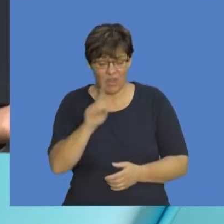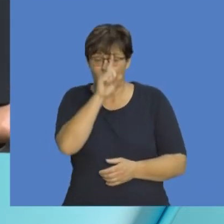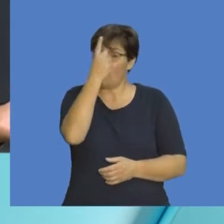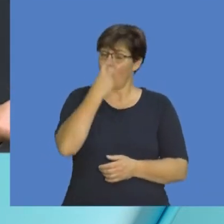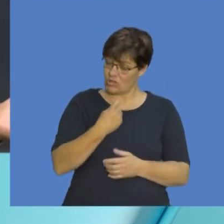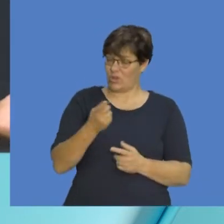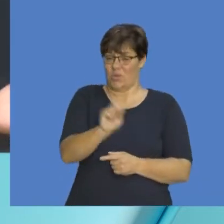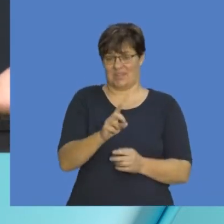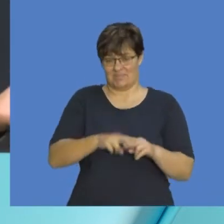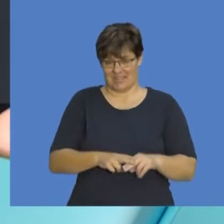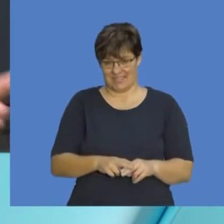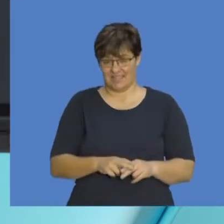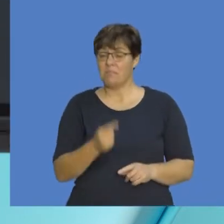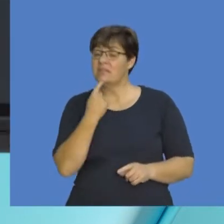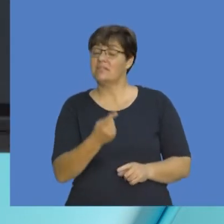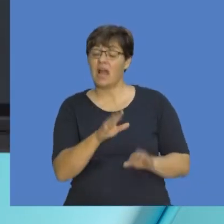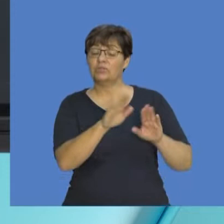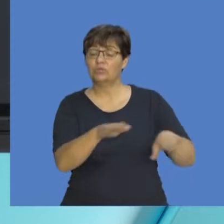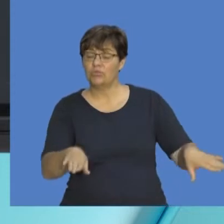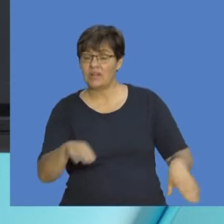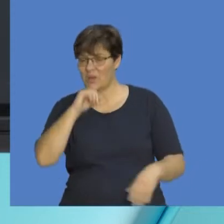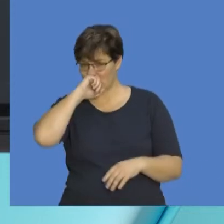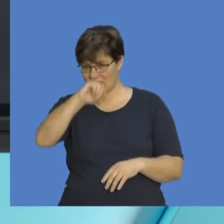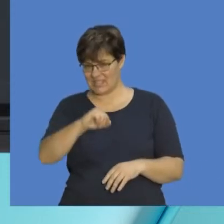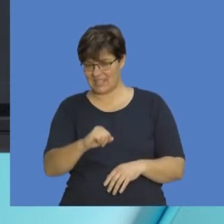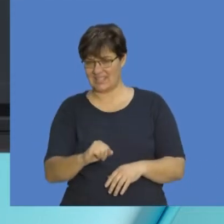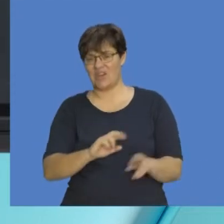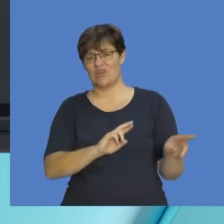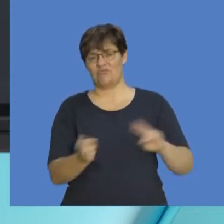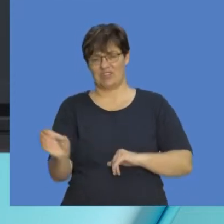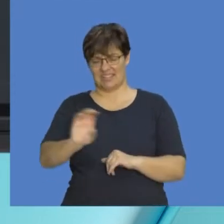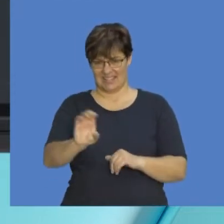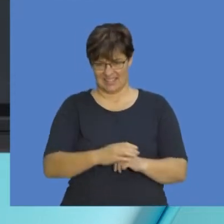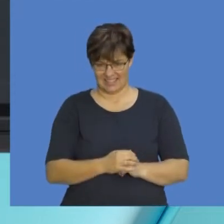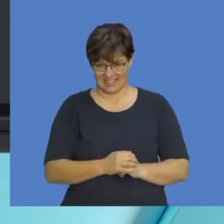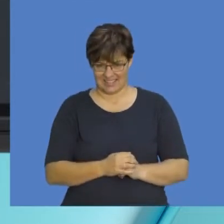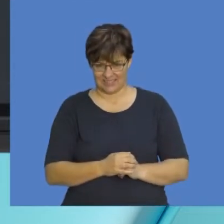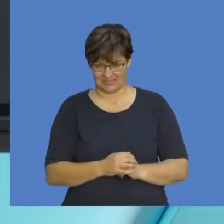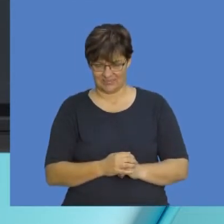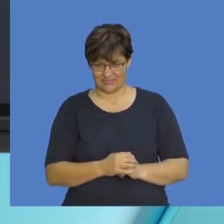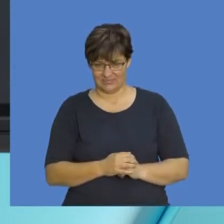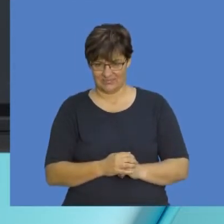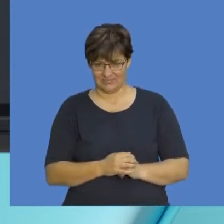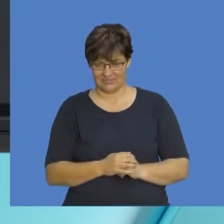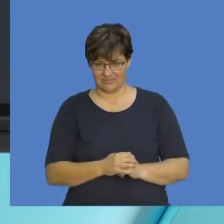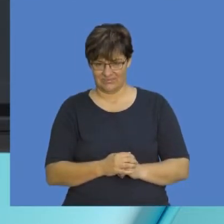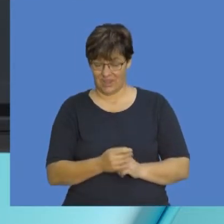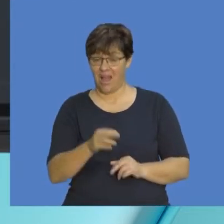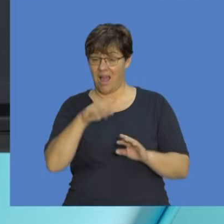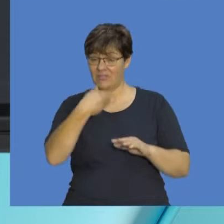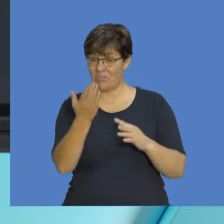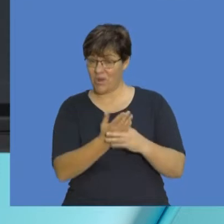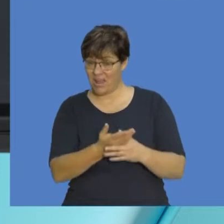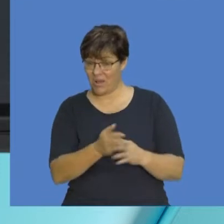anything. What is the question? The question was, how many kids actually take radisalted?